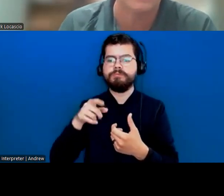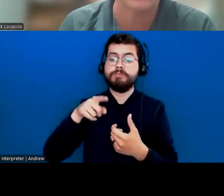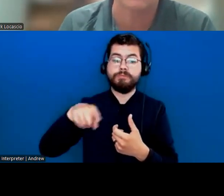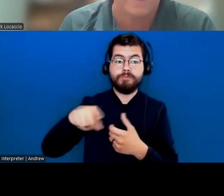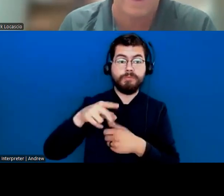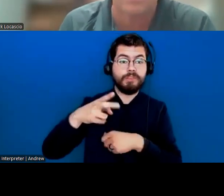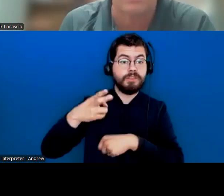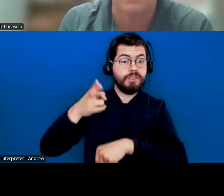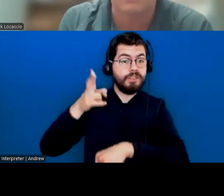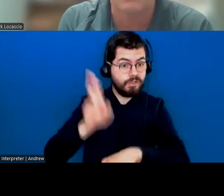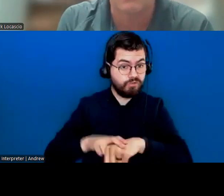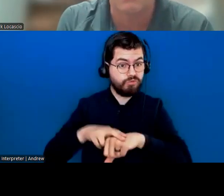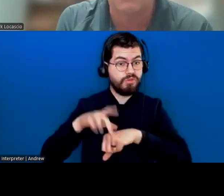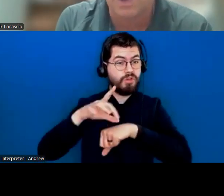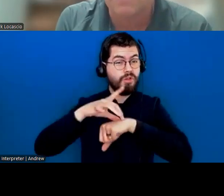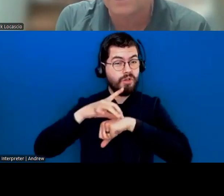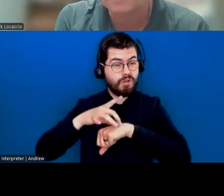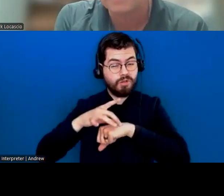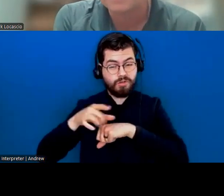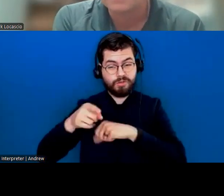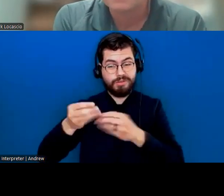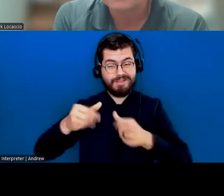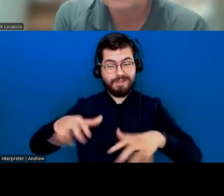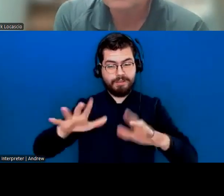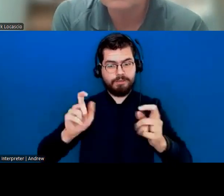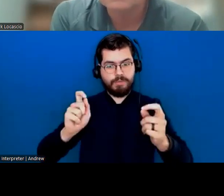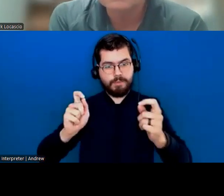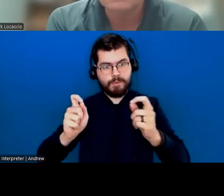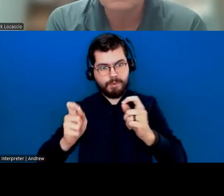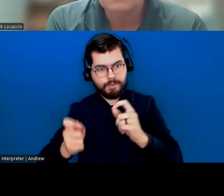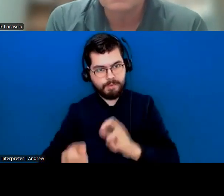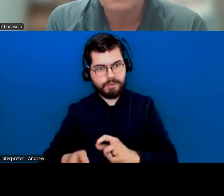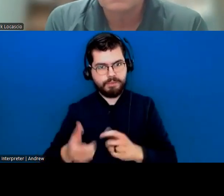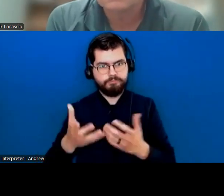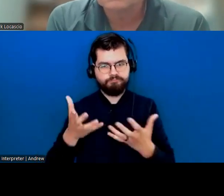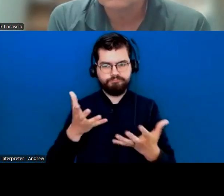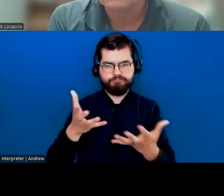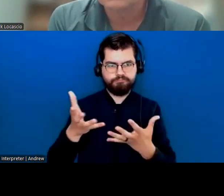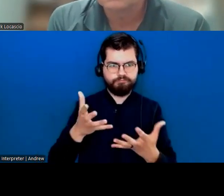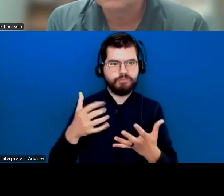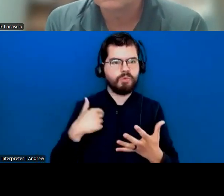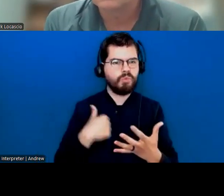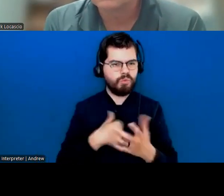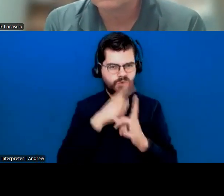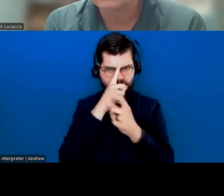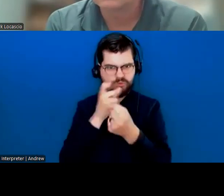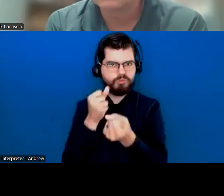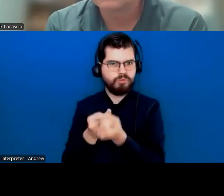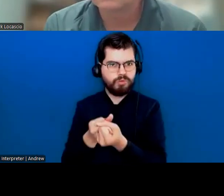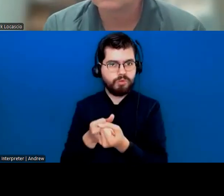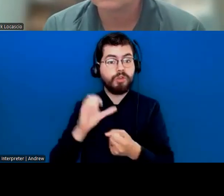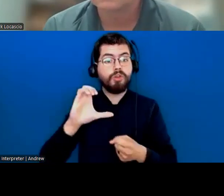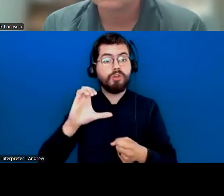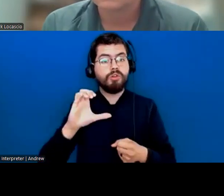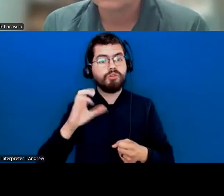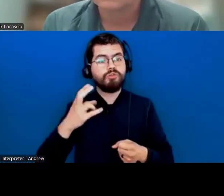compositional changes are happening on the property. Christie, how does that kind of maybe contradict what you're doing?